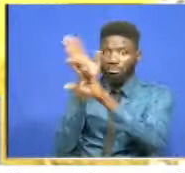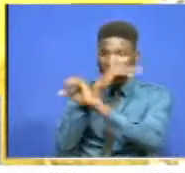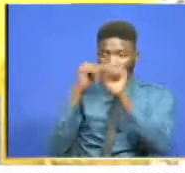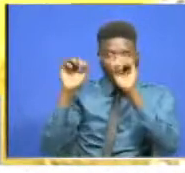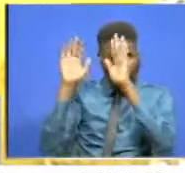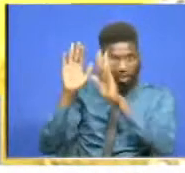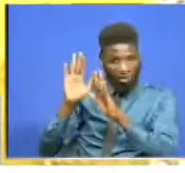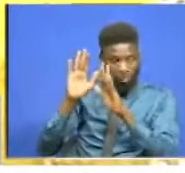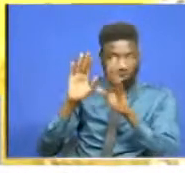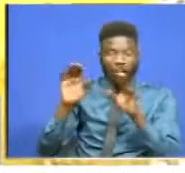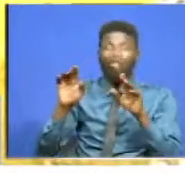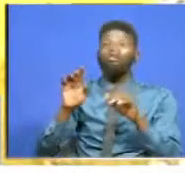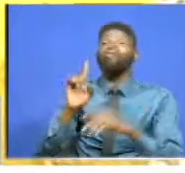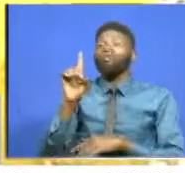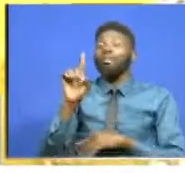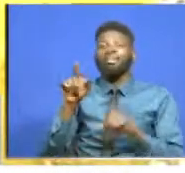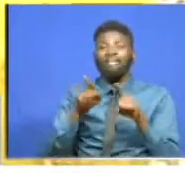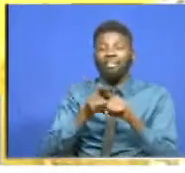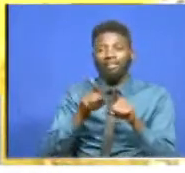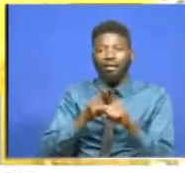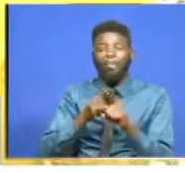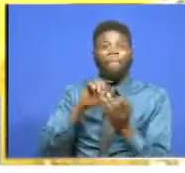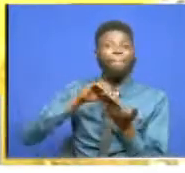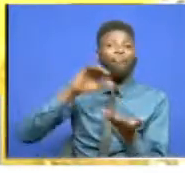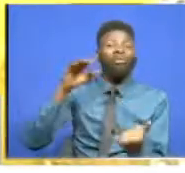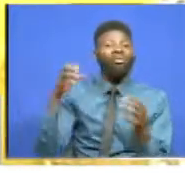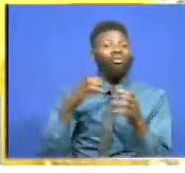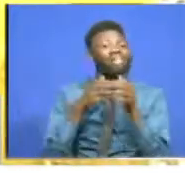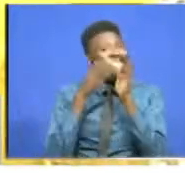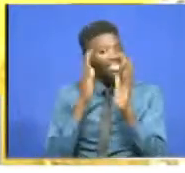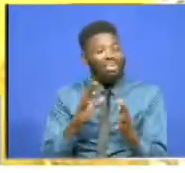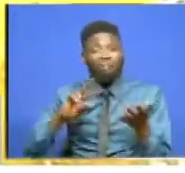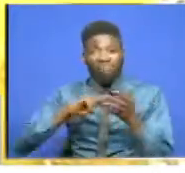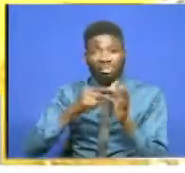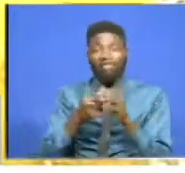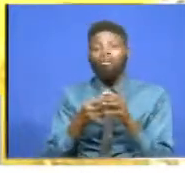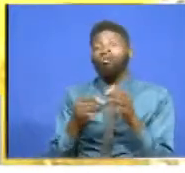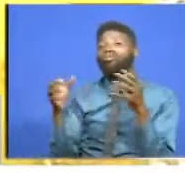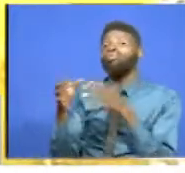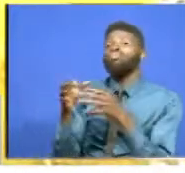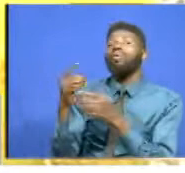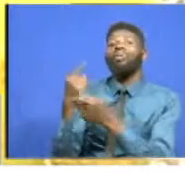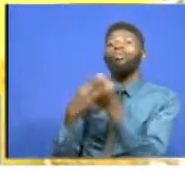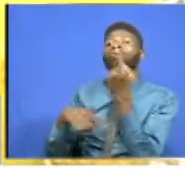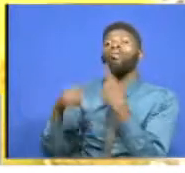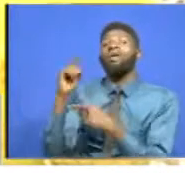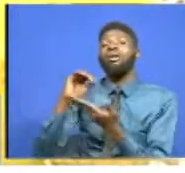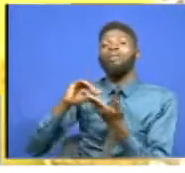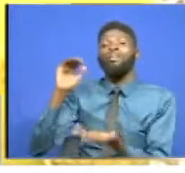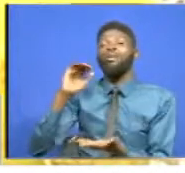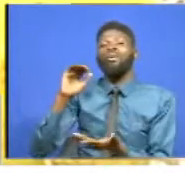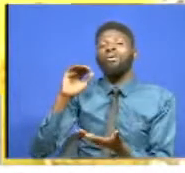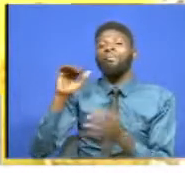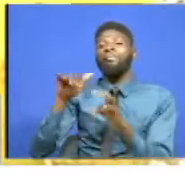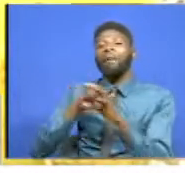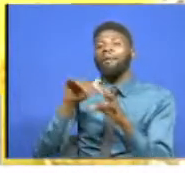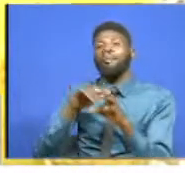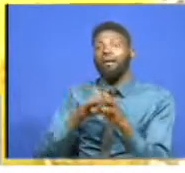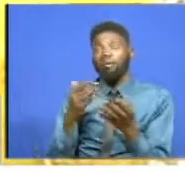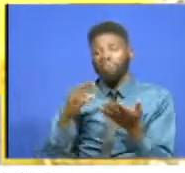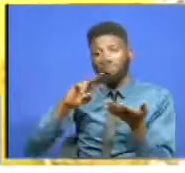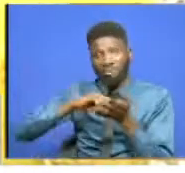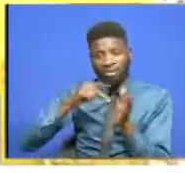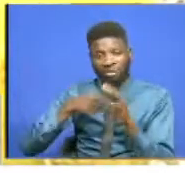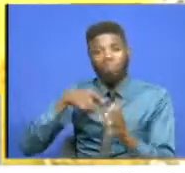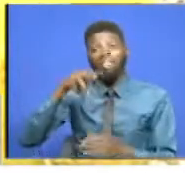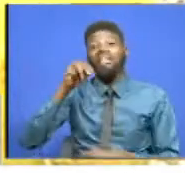Then the majority leader, of course, the majority leader is the leader of the majority party in the House, is going to be the prime minister. And then you'll